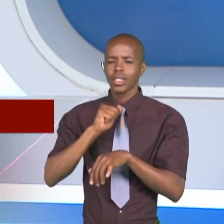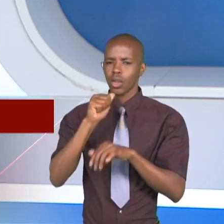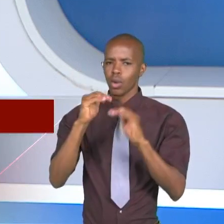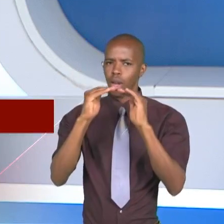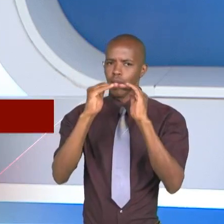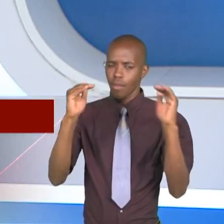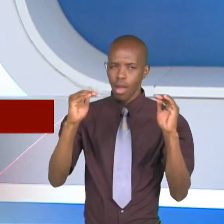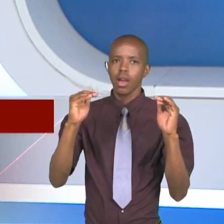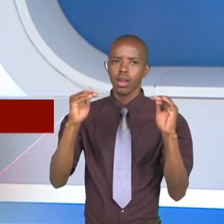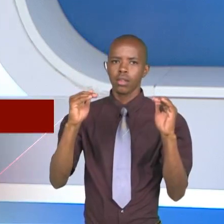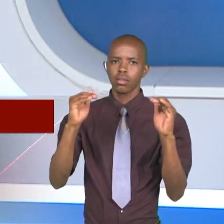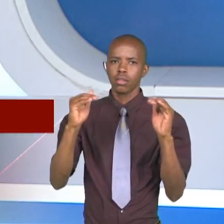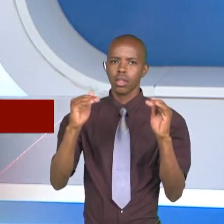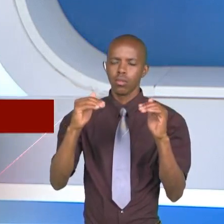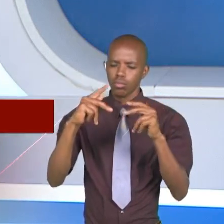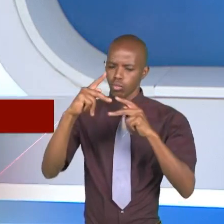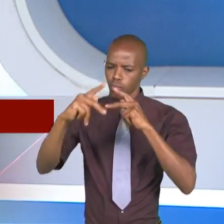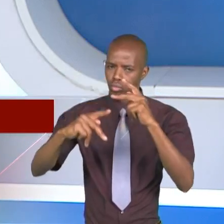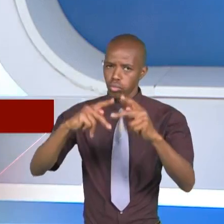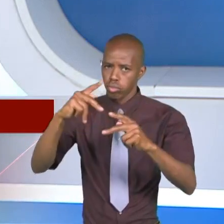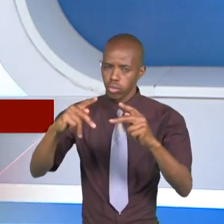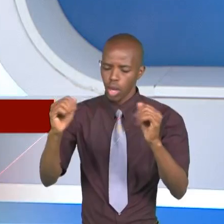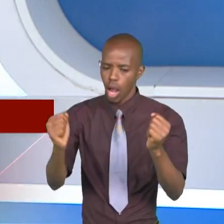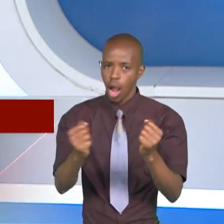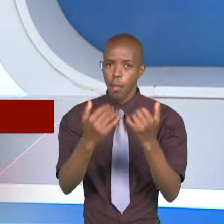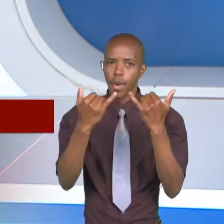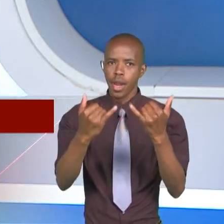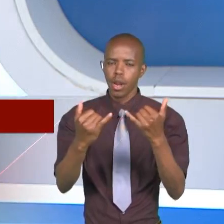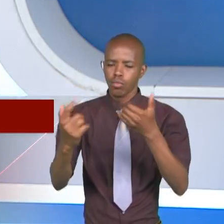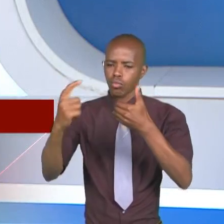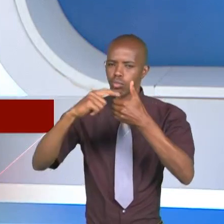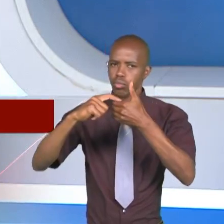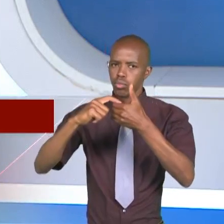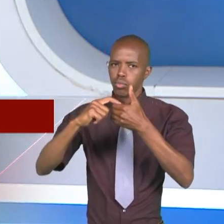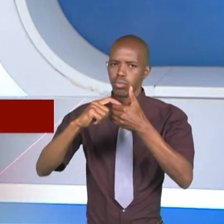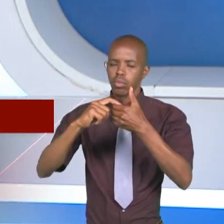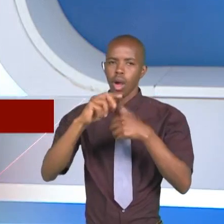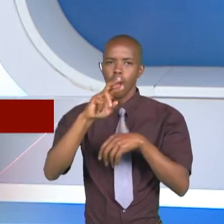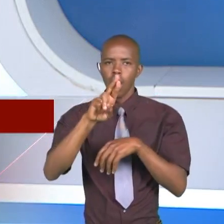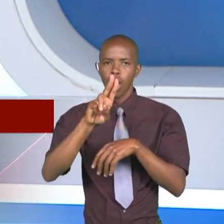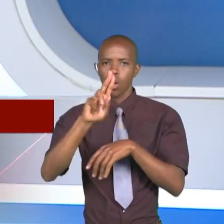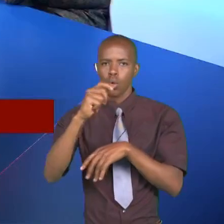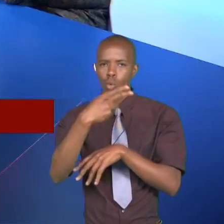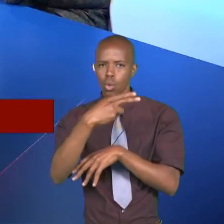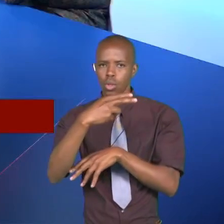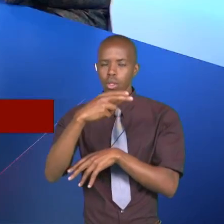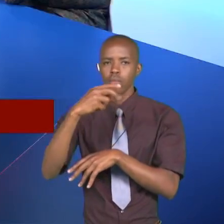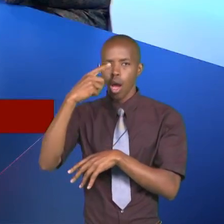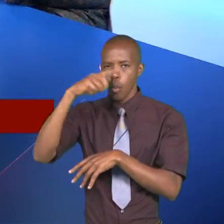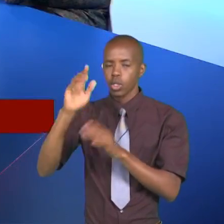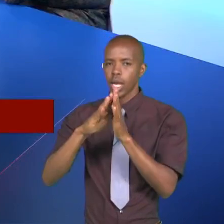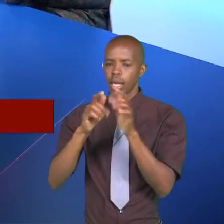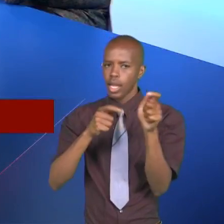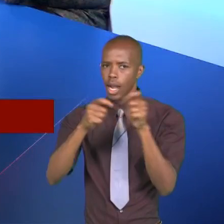in these proceedings that are happening now? Joining me in studio is Ruth Ombogo, policy and governance